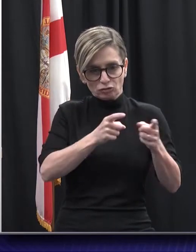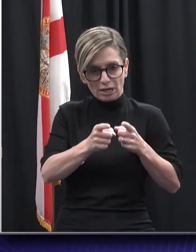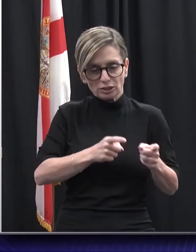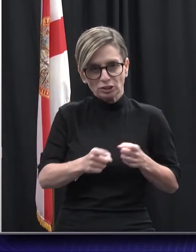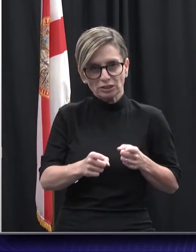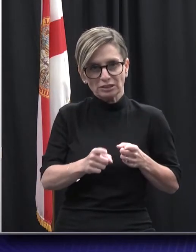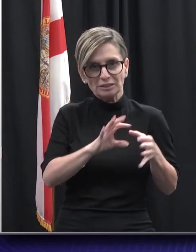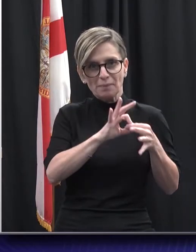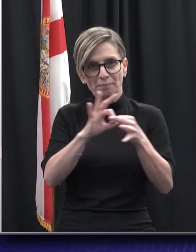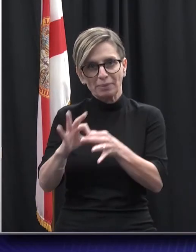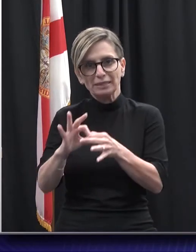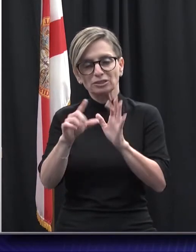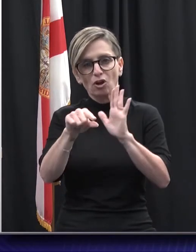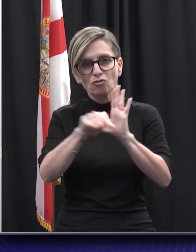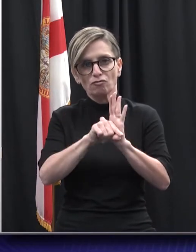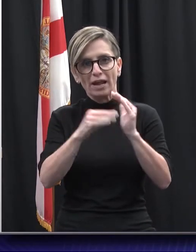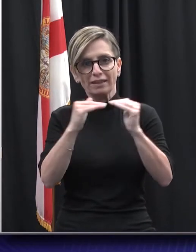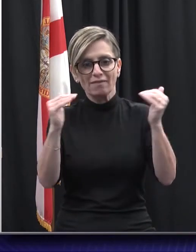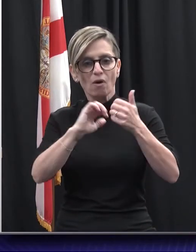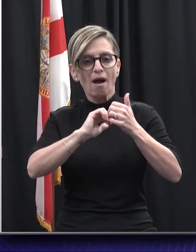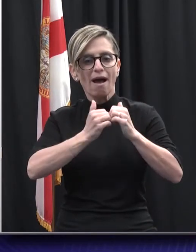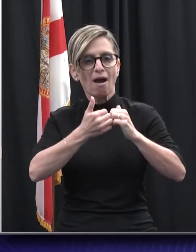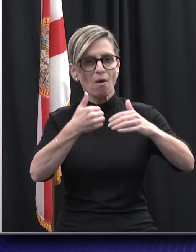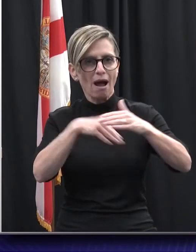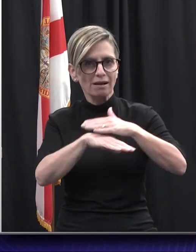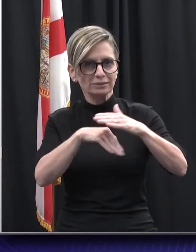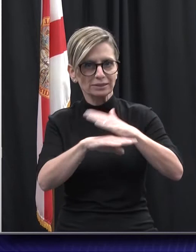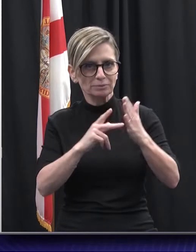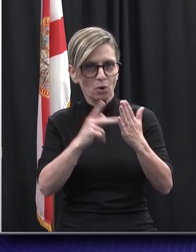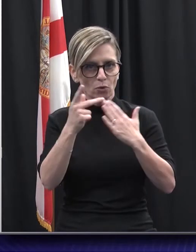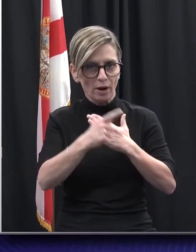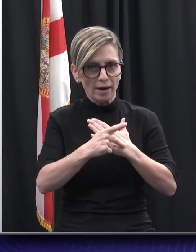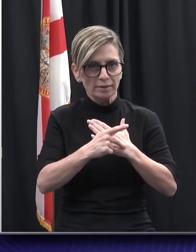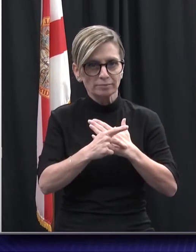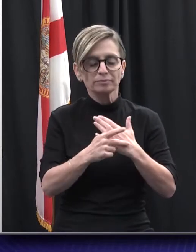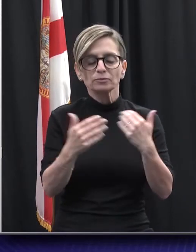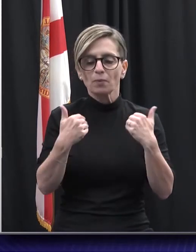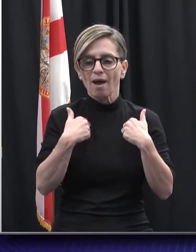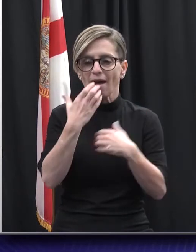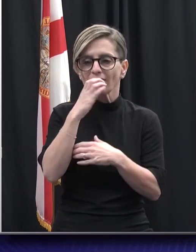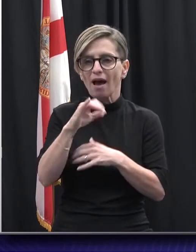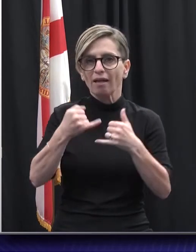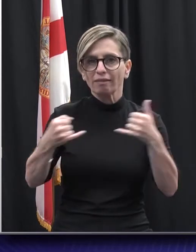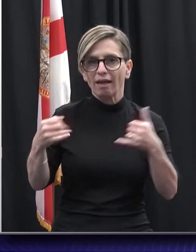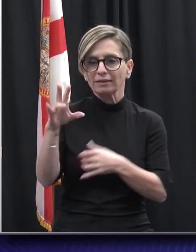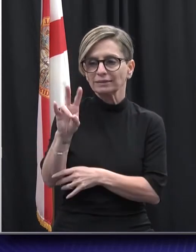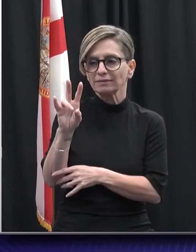program, how to access those programs. We have opened up a hotline,